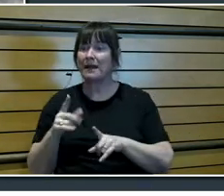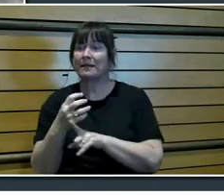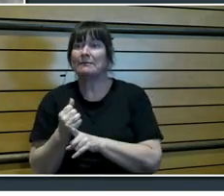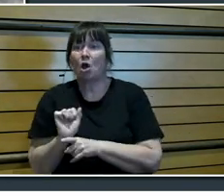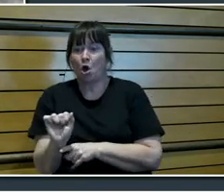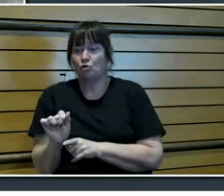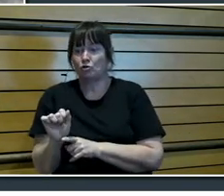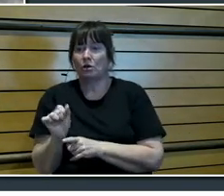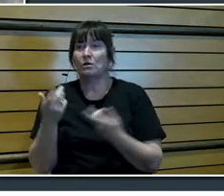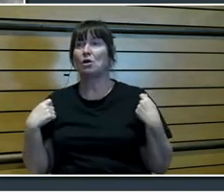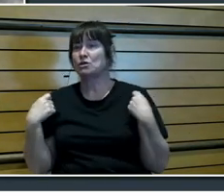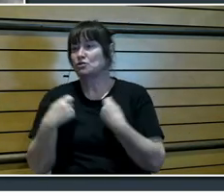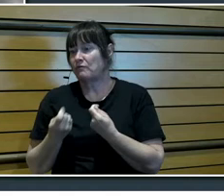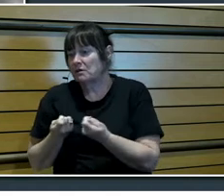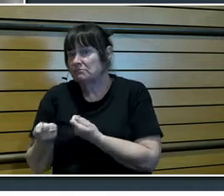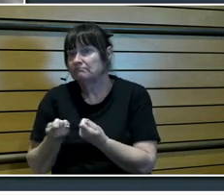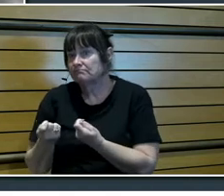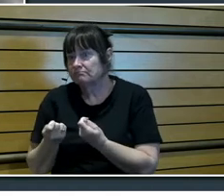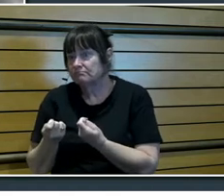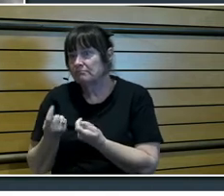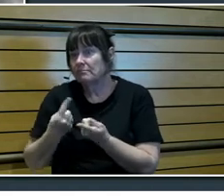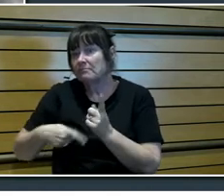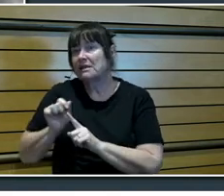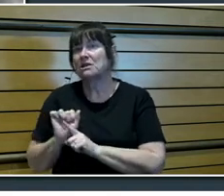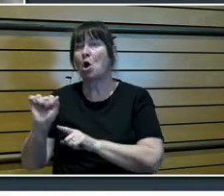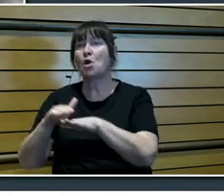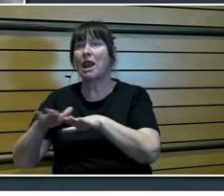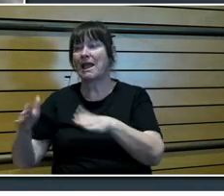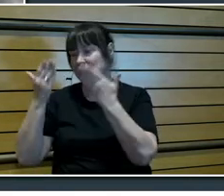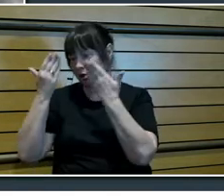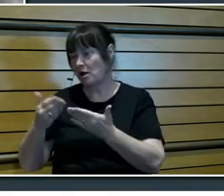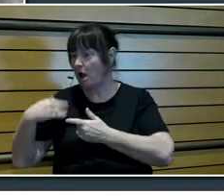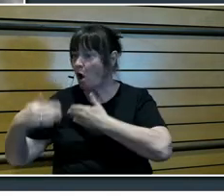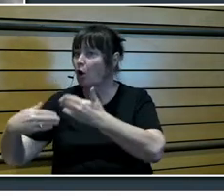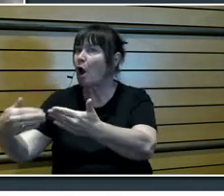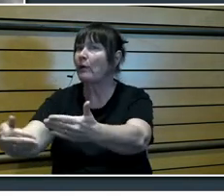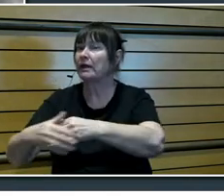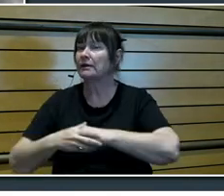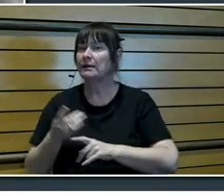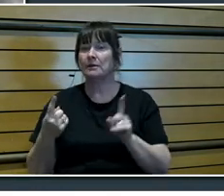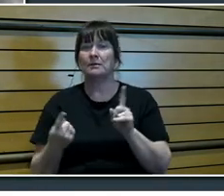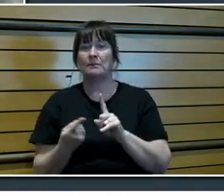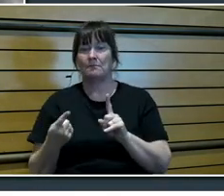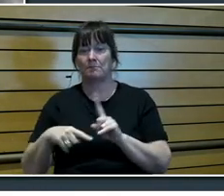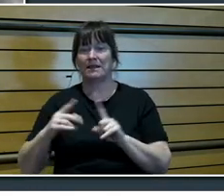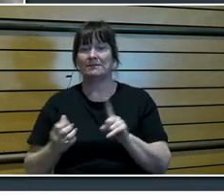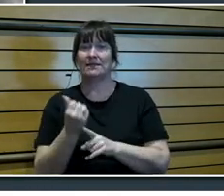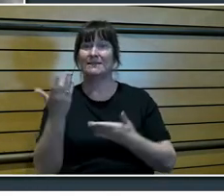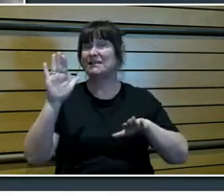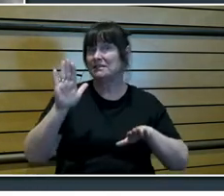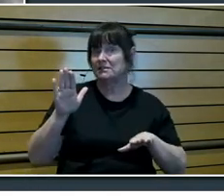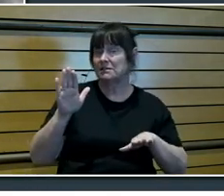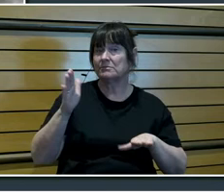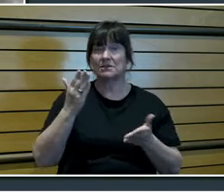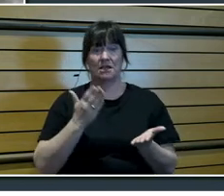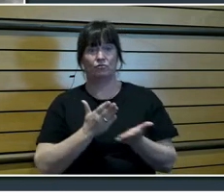tino rangatiratanga, possession of their whenua and tonga, and gain citizenship rights and protection of